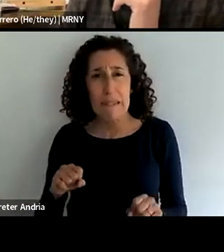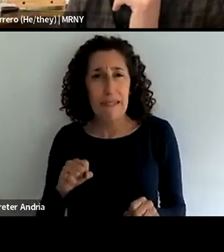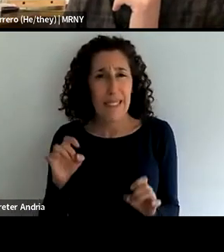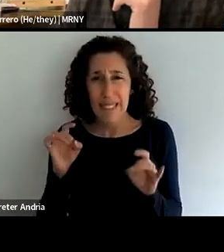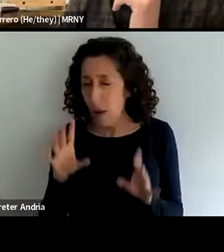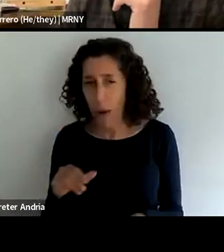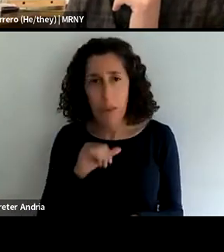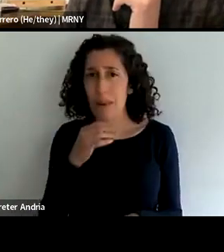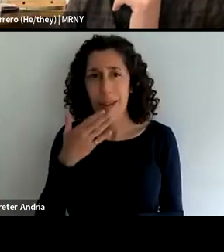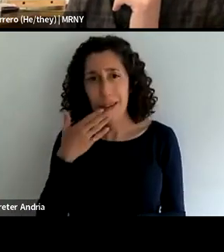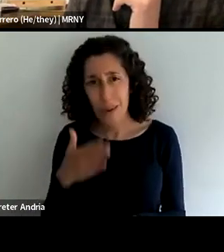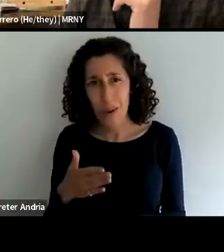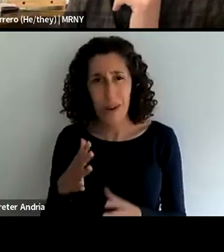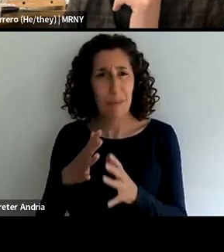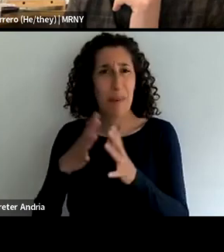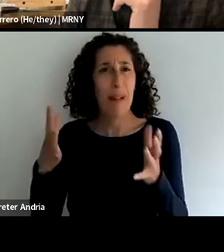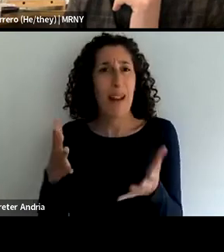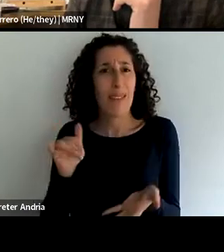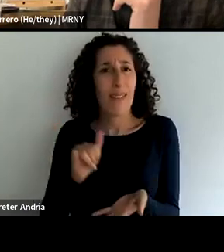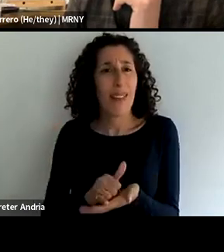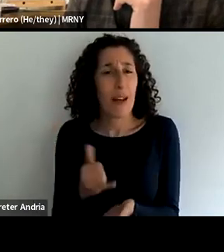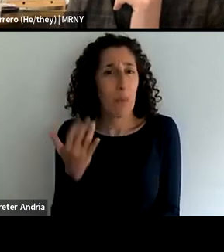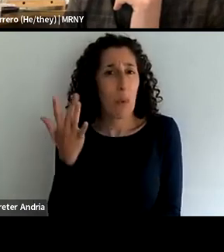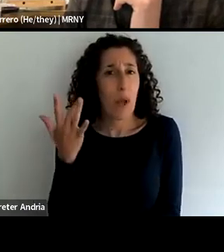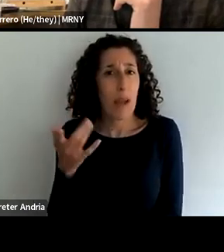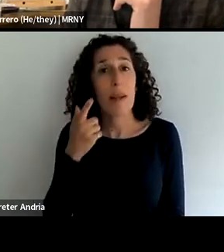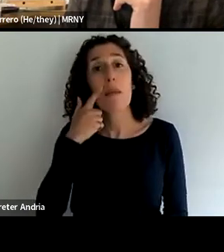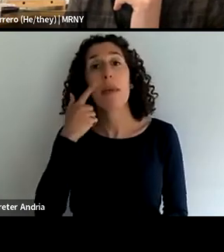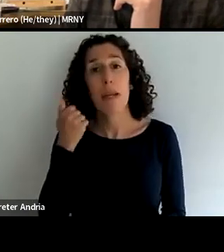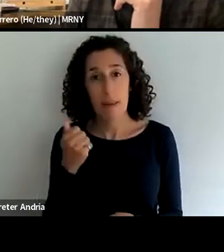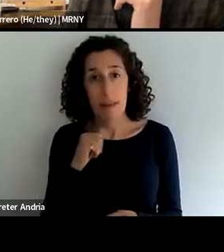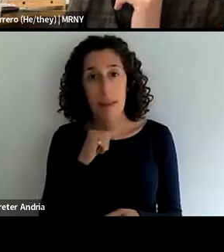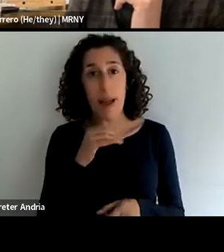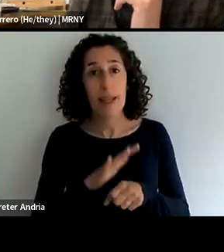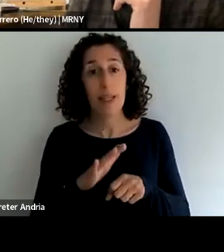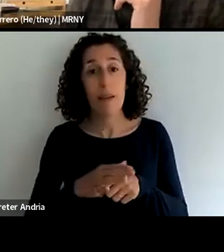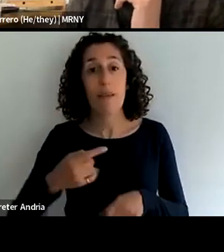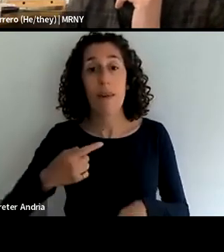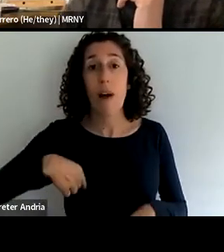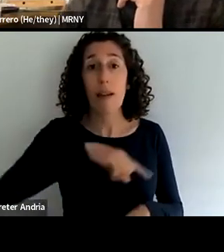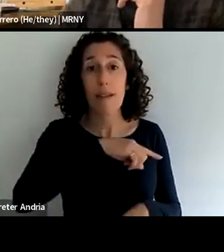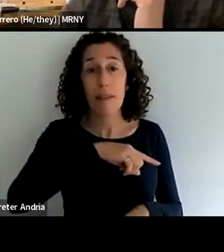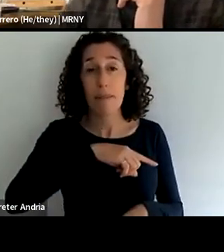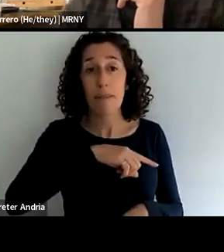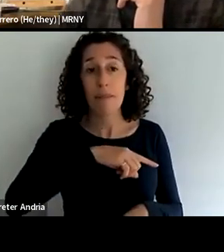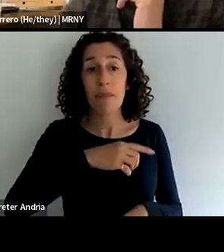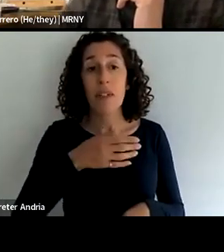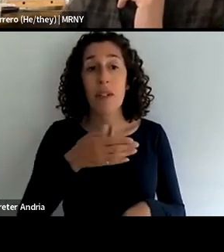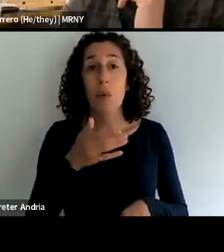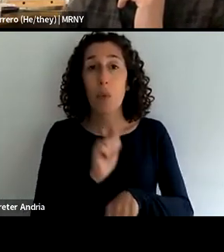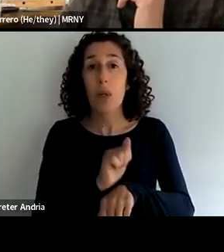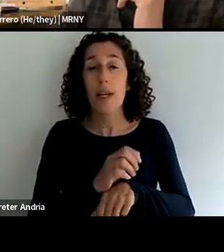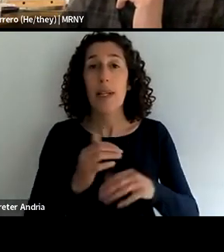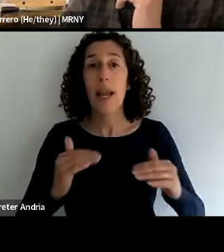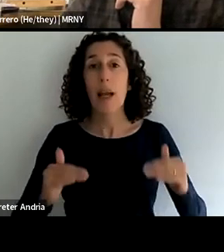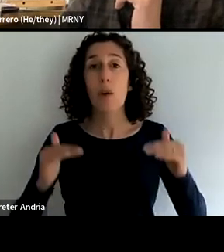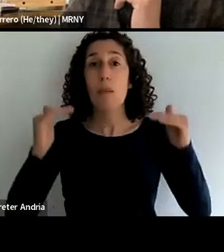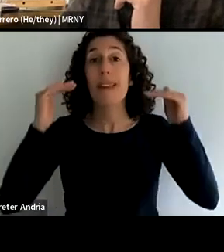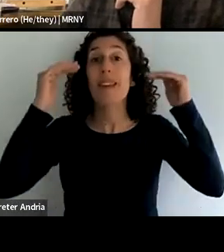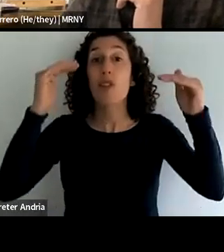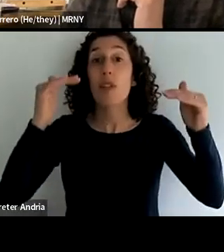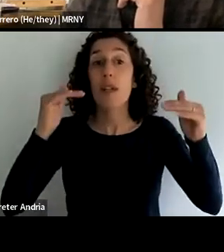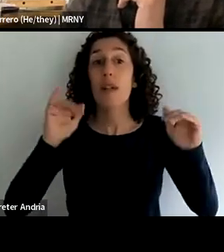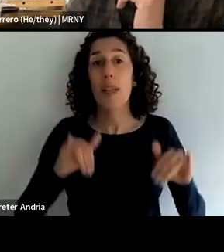where it needs to be. It's because there aren't enough of us who are at those higher positions who can actually make that